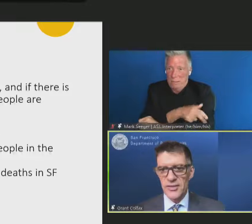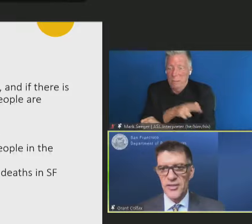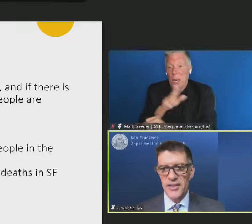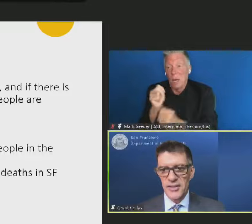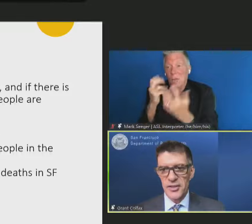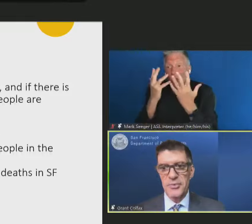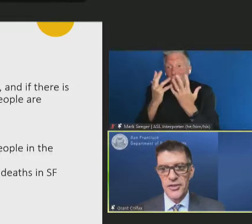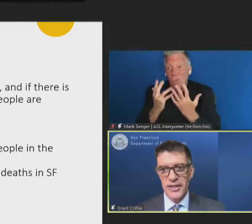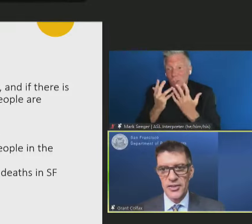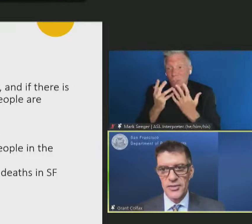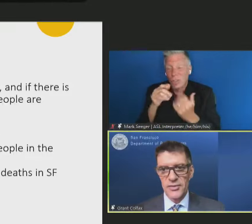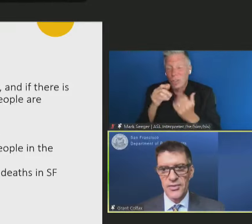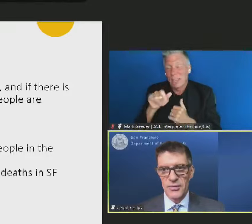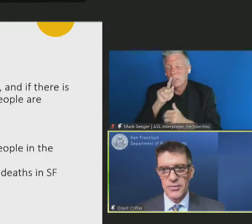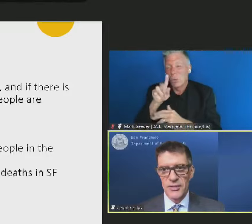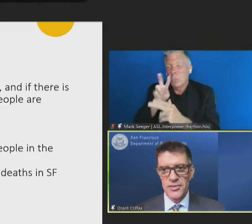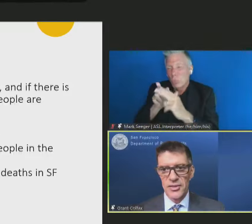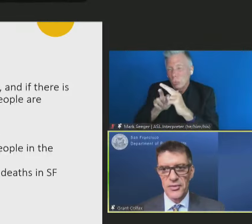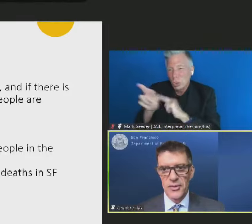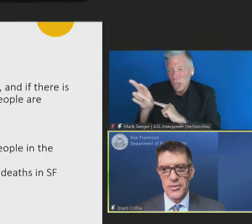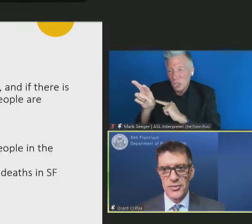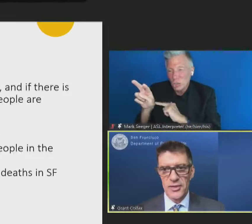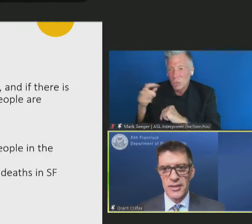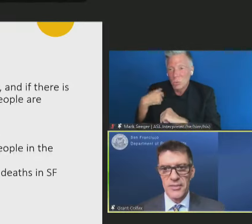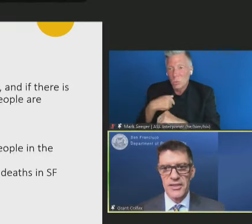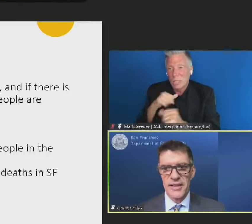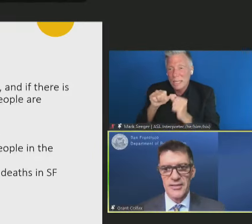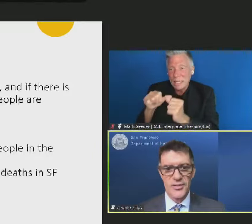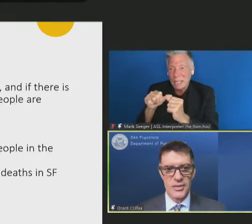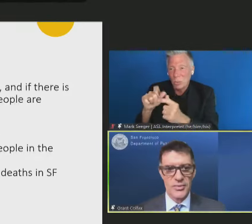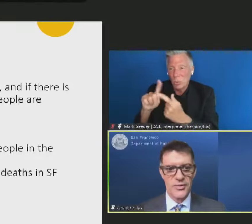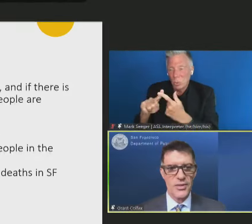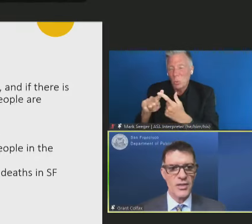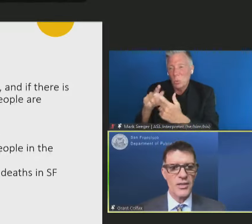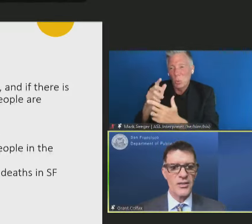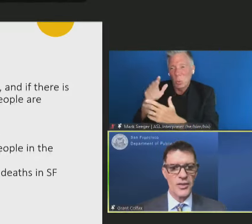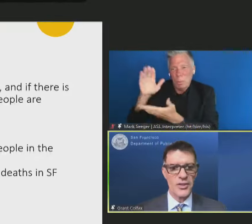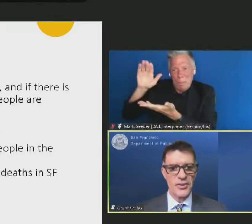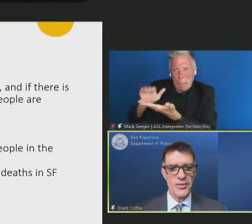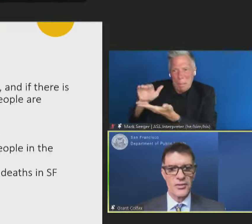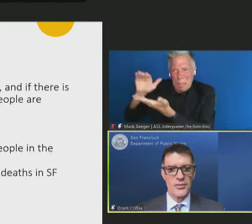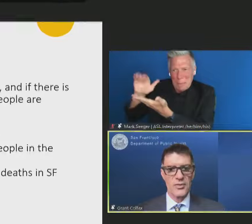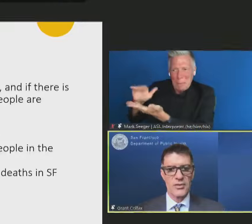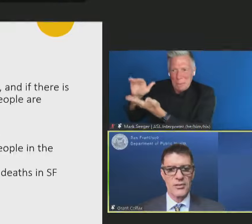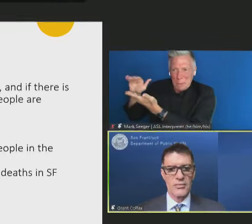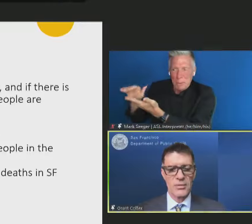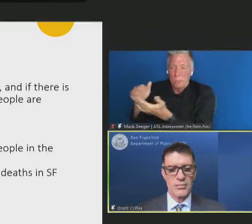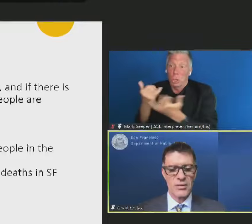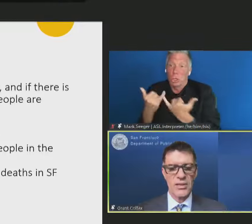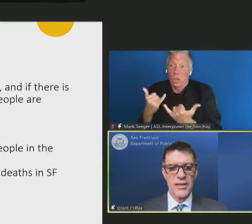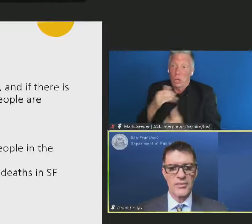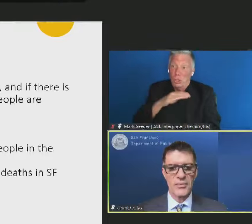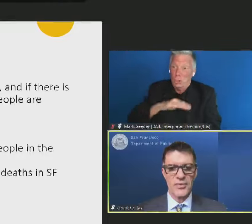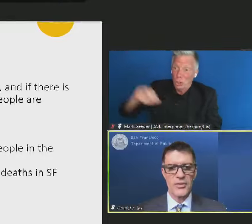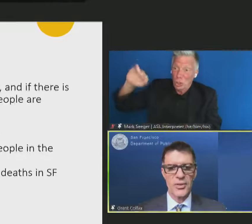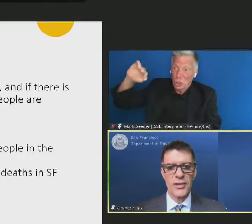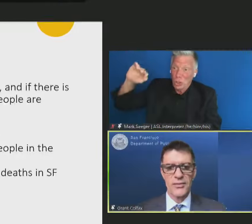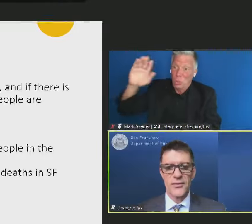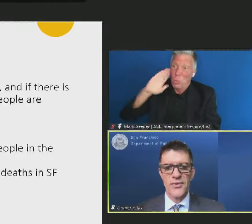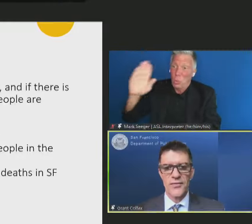unfortunately, and these again are projections, so we are continuing to try to mitigate these numbers, the current surge would end